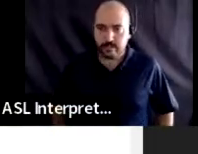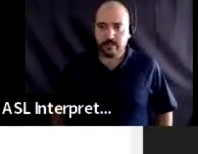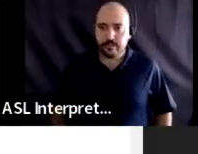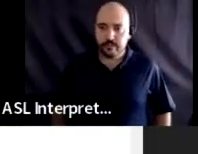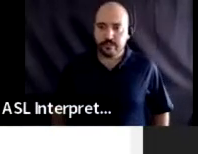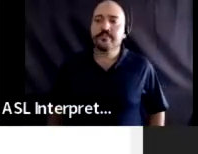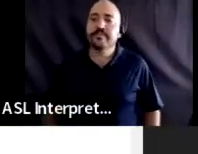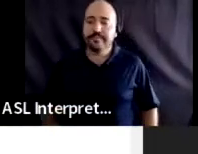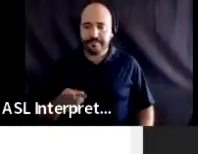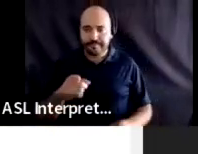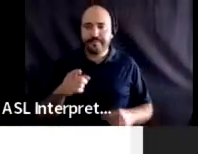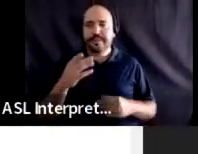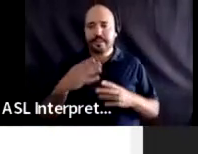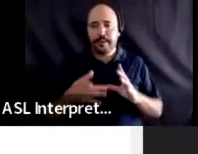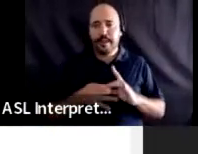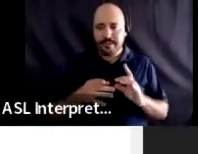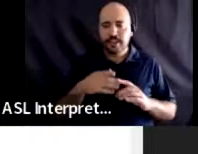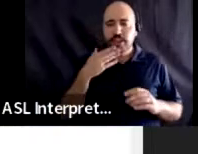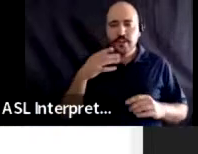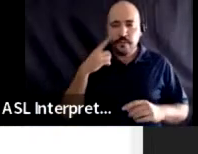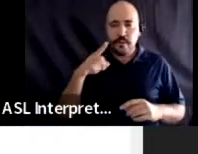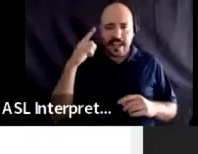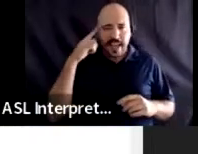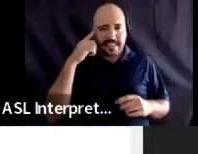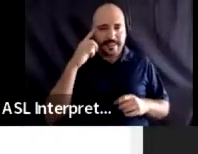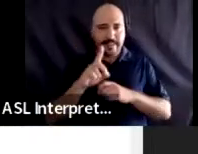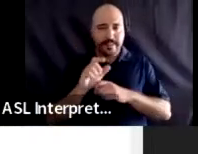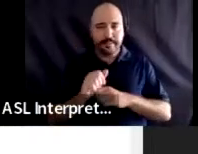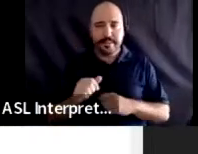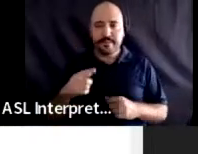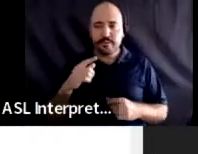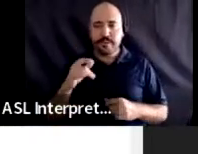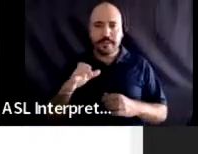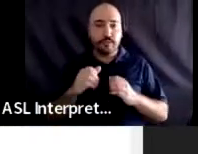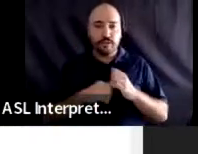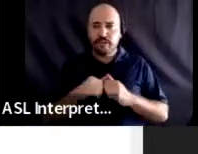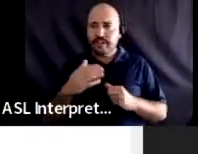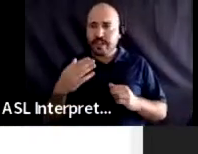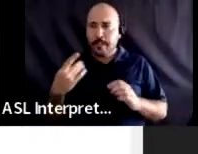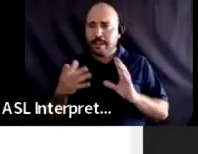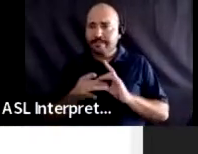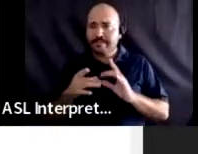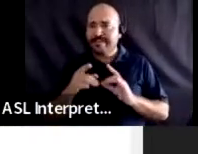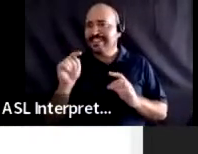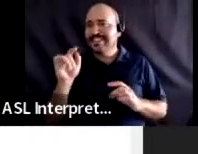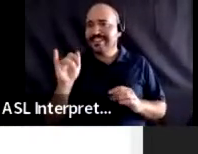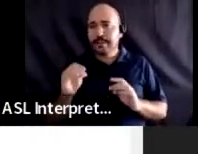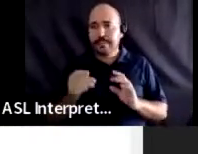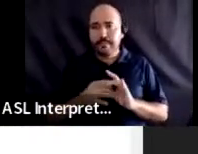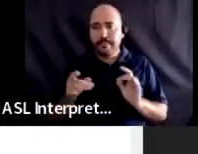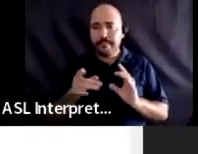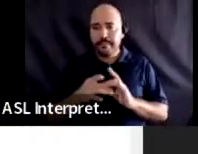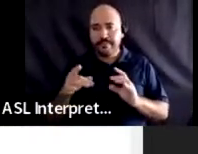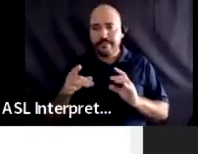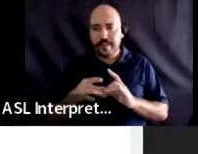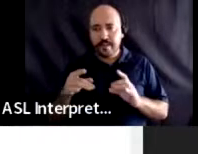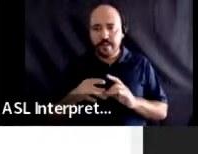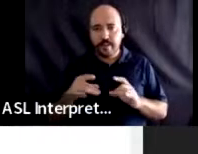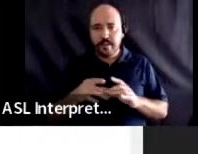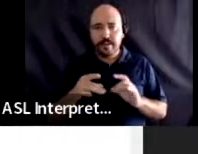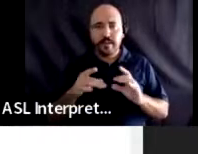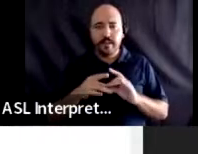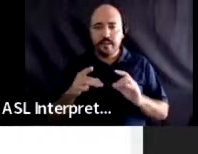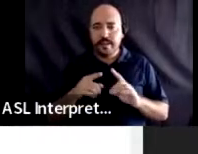structure. So Wally, can I say something real quick? Yeah. Just you know, as a developer who's